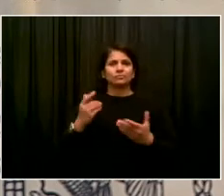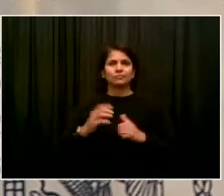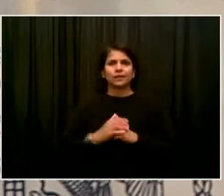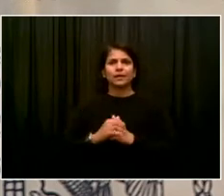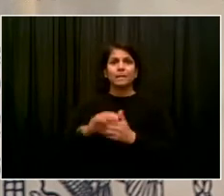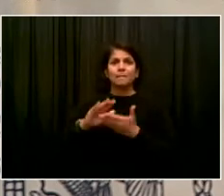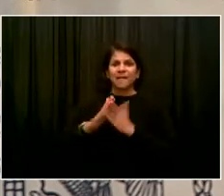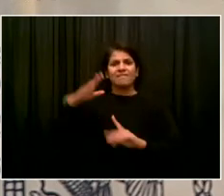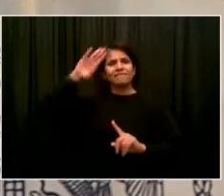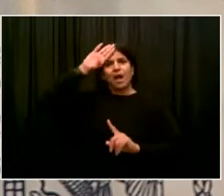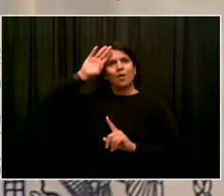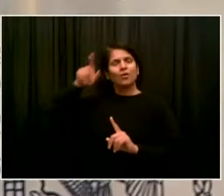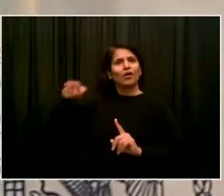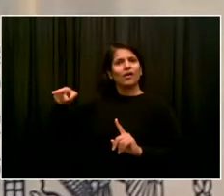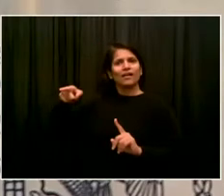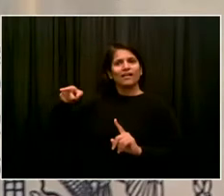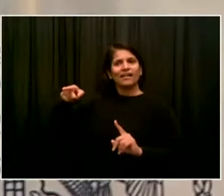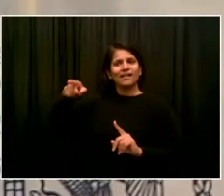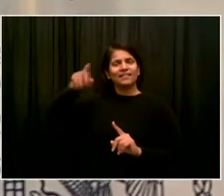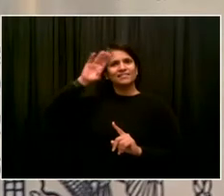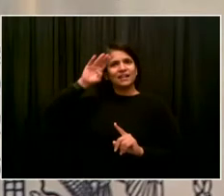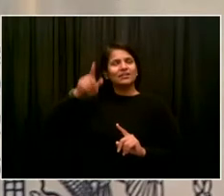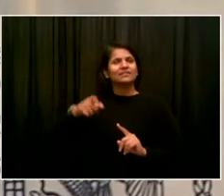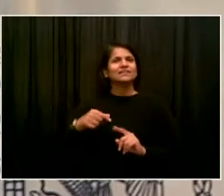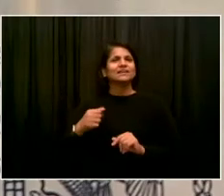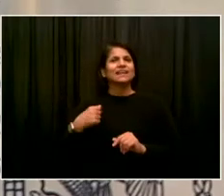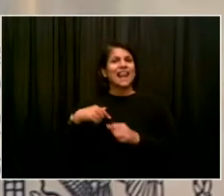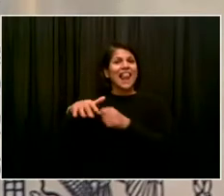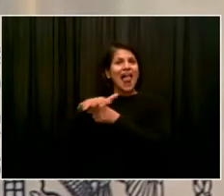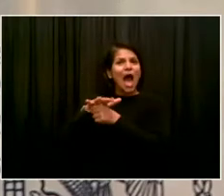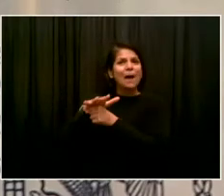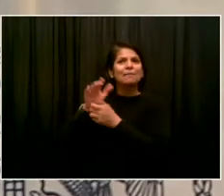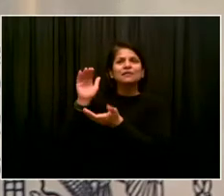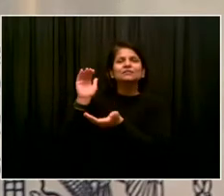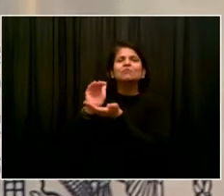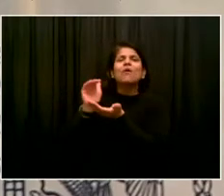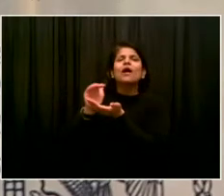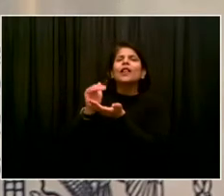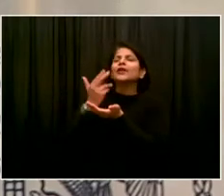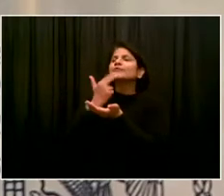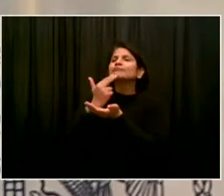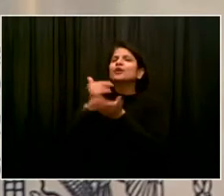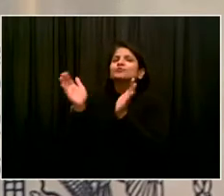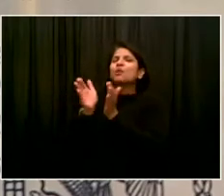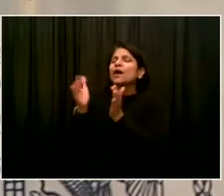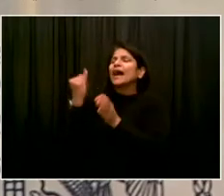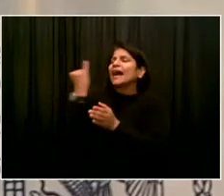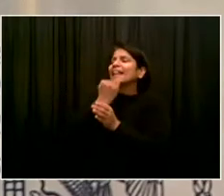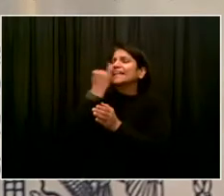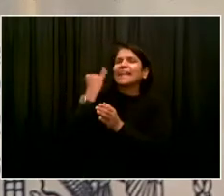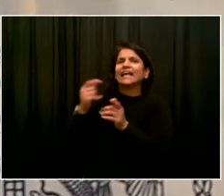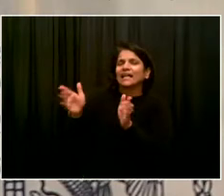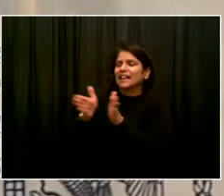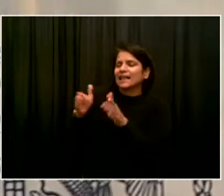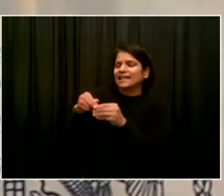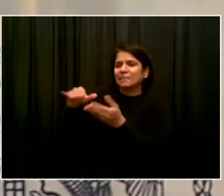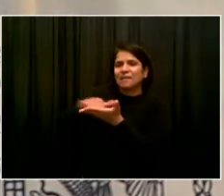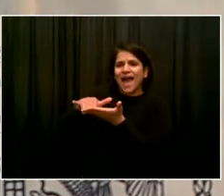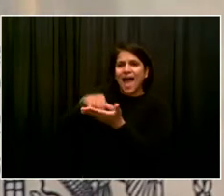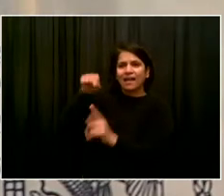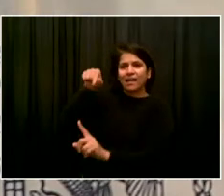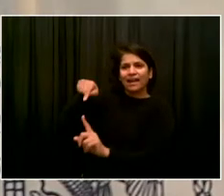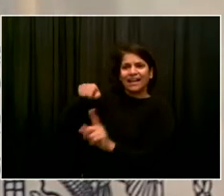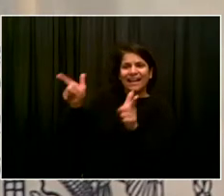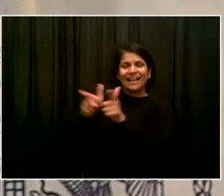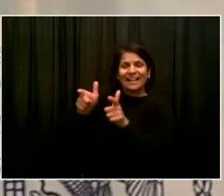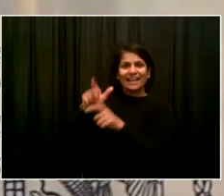55, serving Little Italy in the 1980s. And his incredible talent